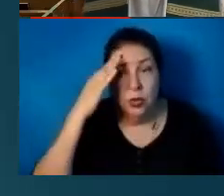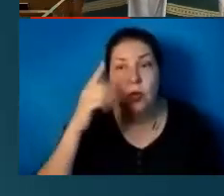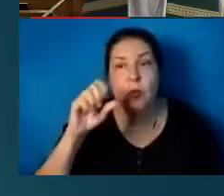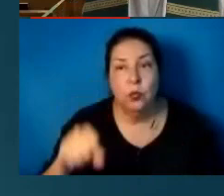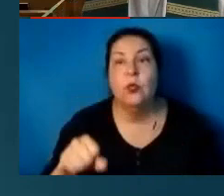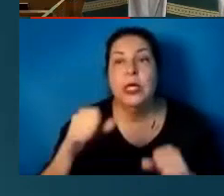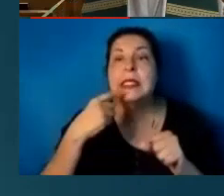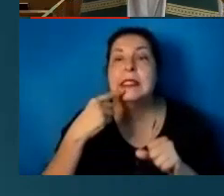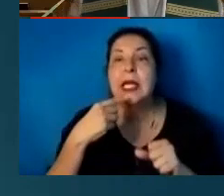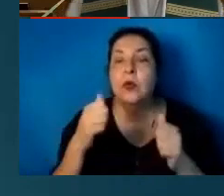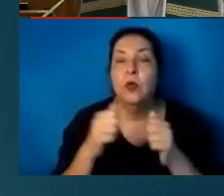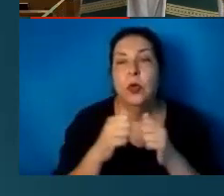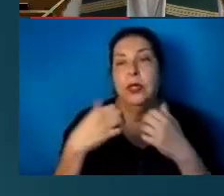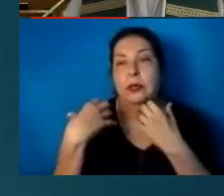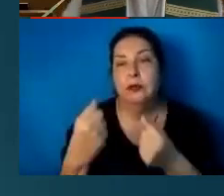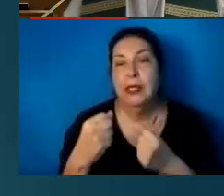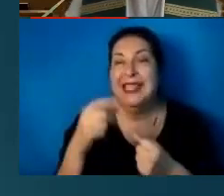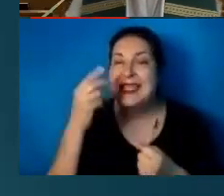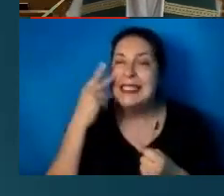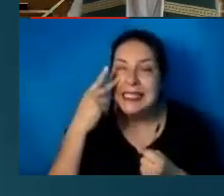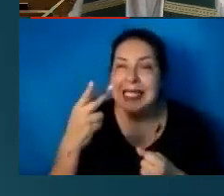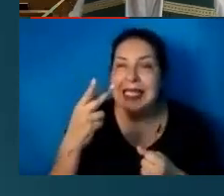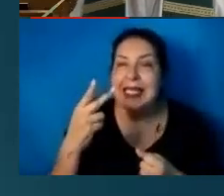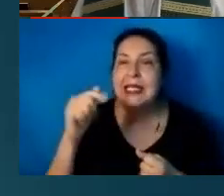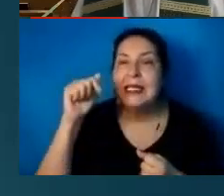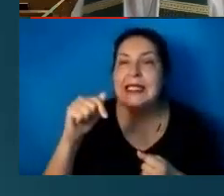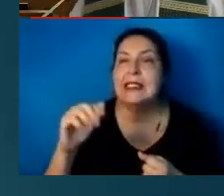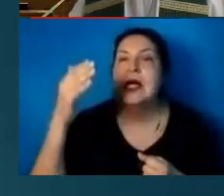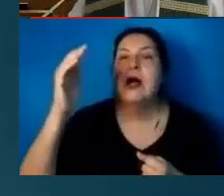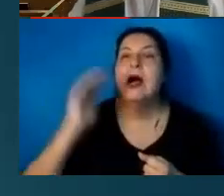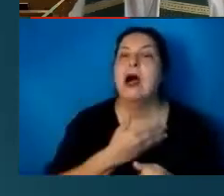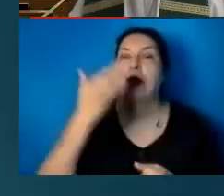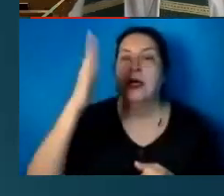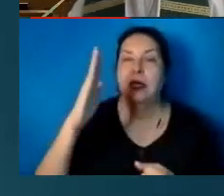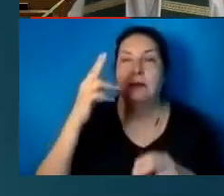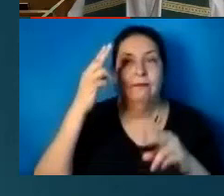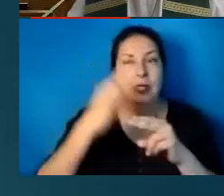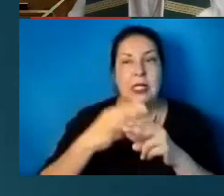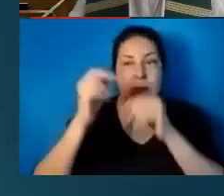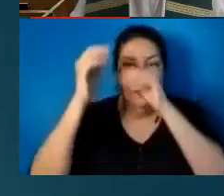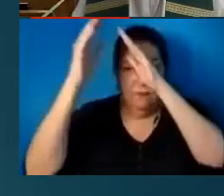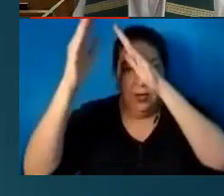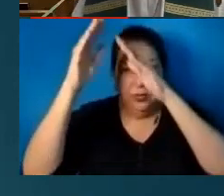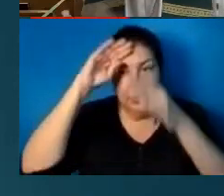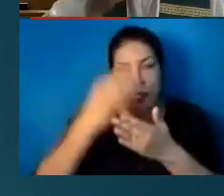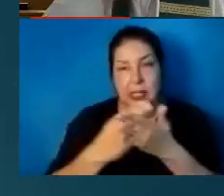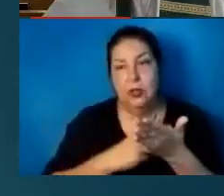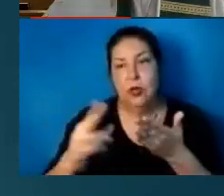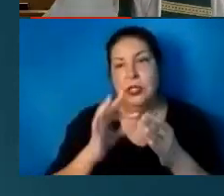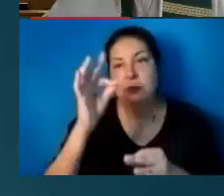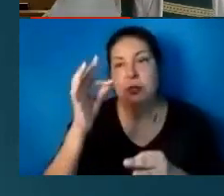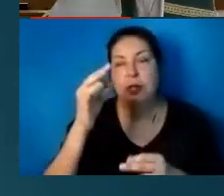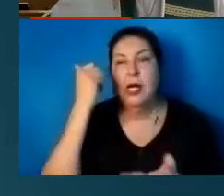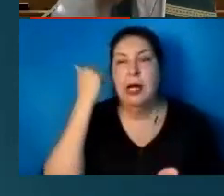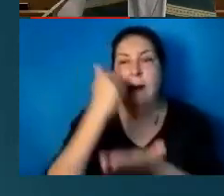confidence, see, this is our God. In the name of the Father, Son, and Holy Spirit. Amen.